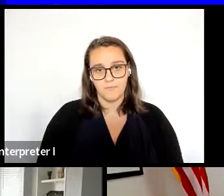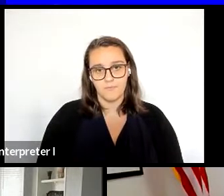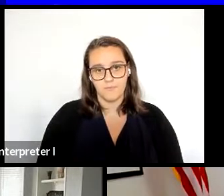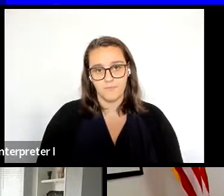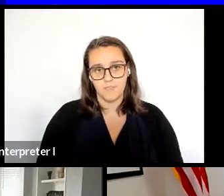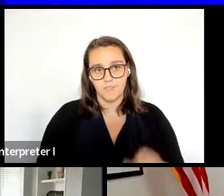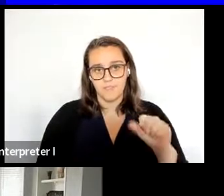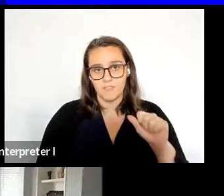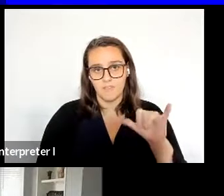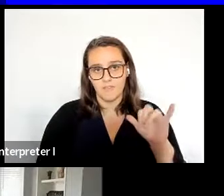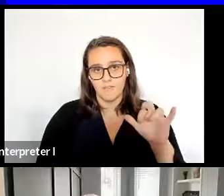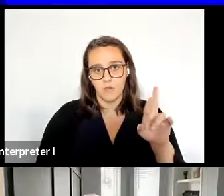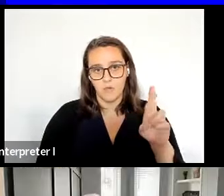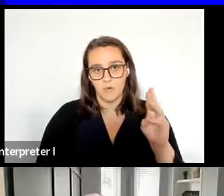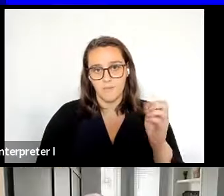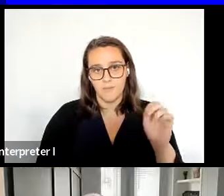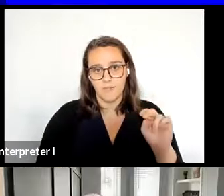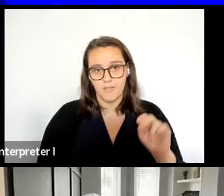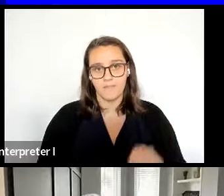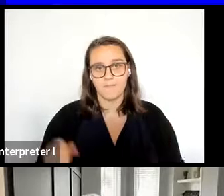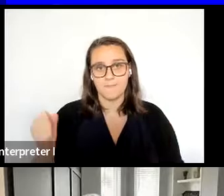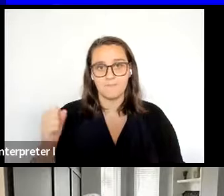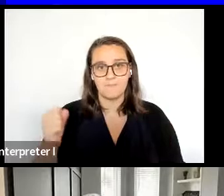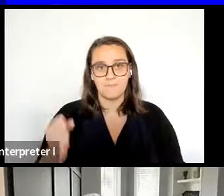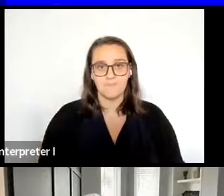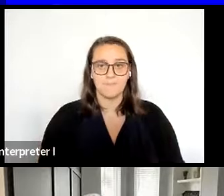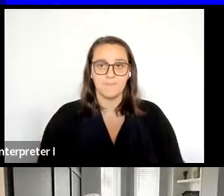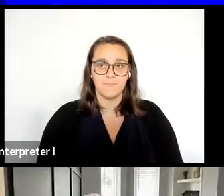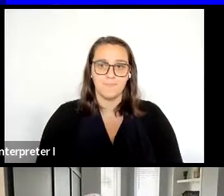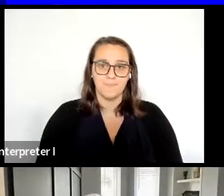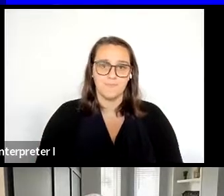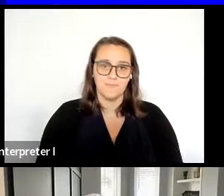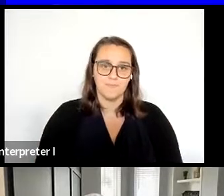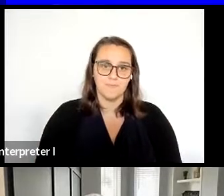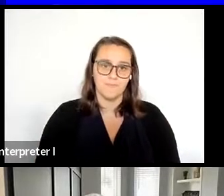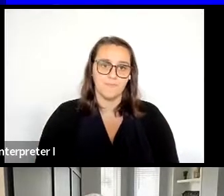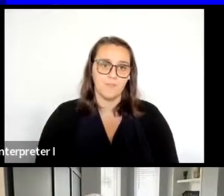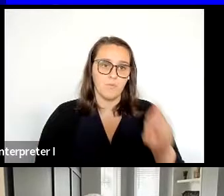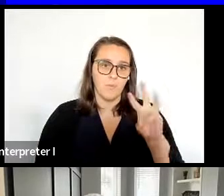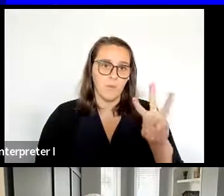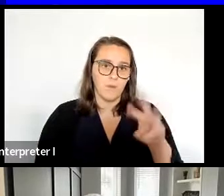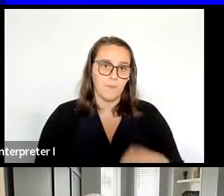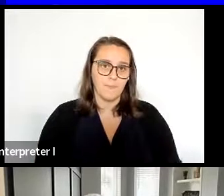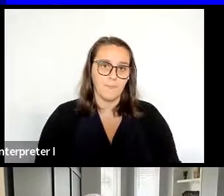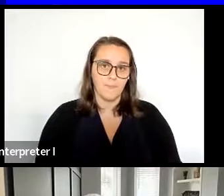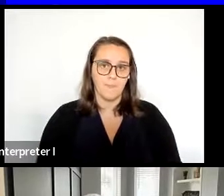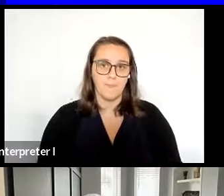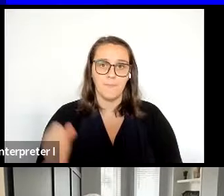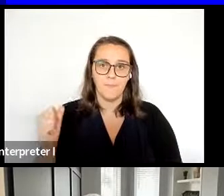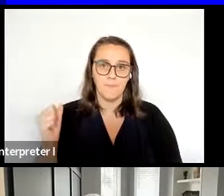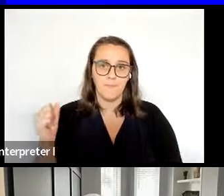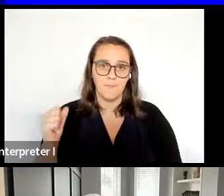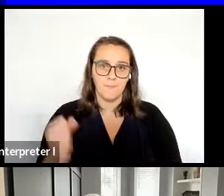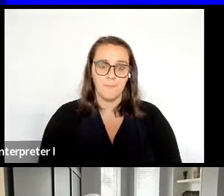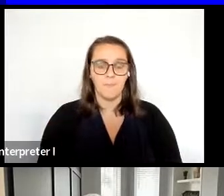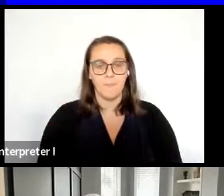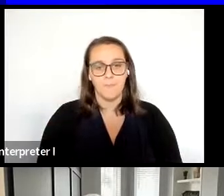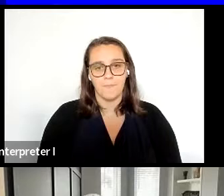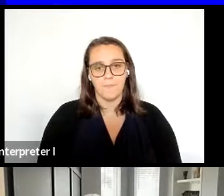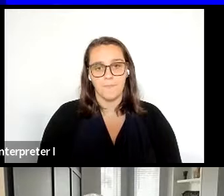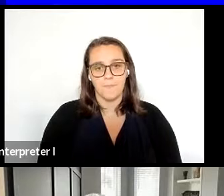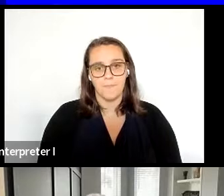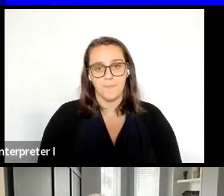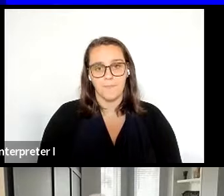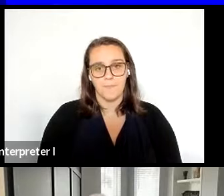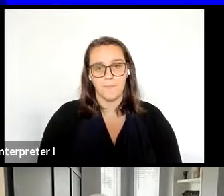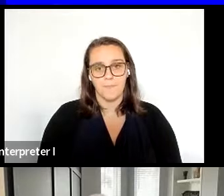Silverman. Yes. Councilmember Silverman votes yes. And Councilmember Robert White. Yes. Councilmember Robert White votes